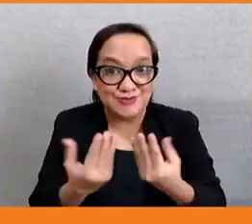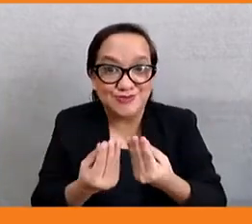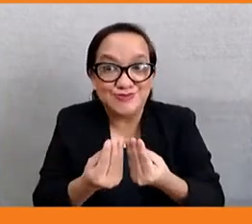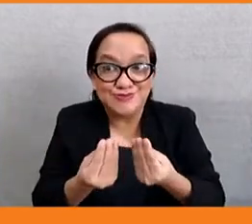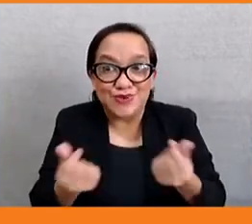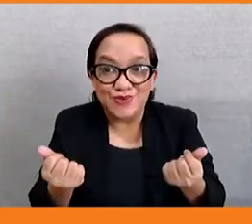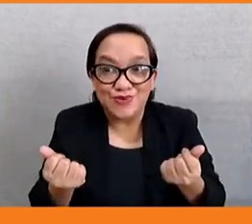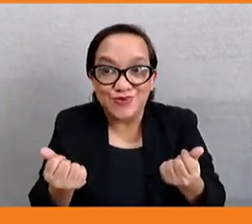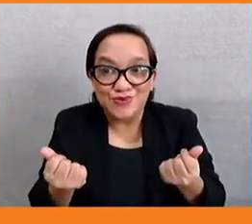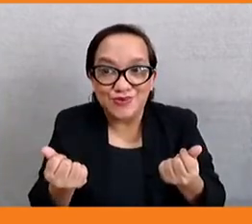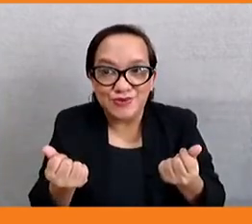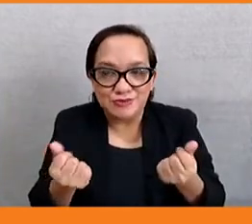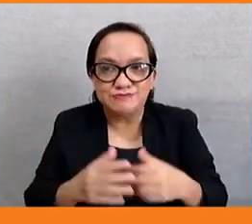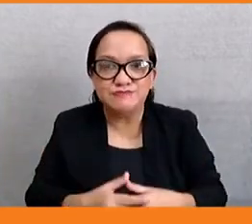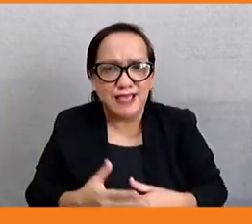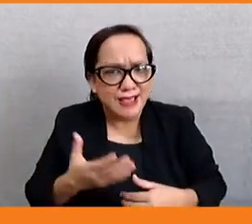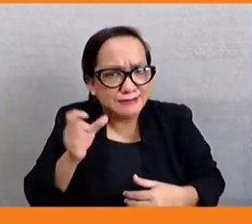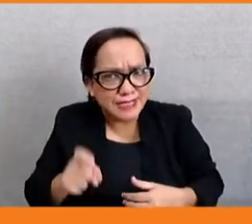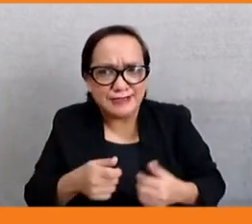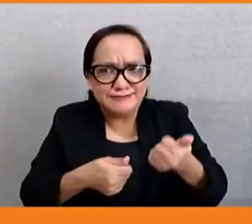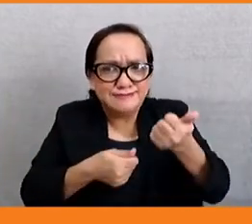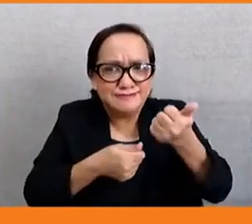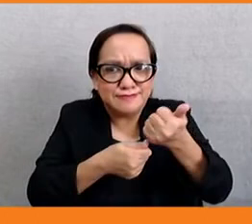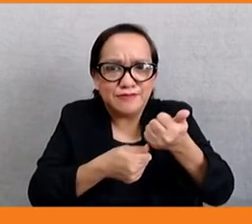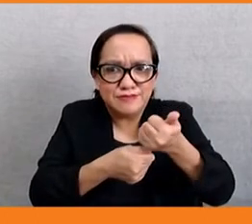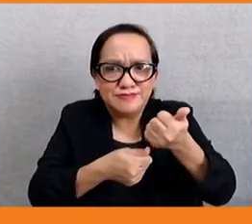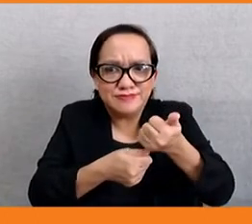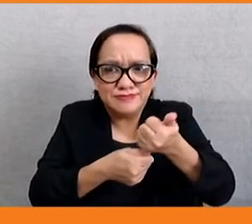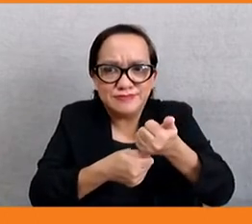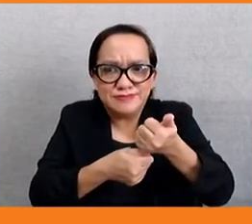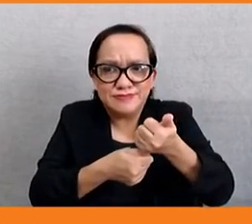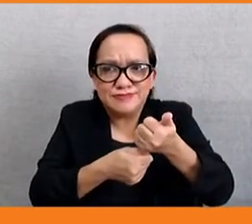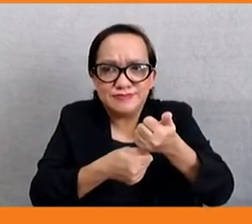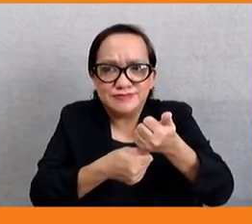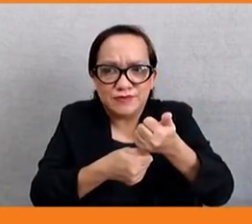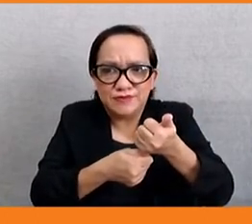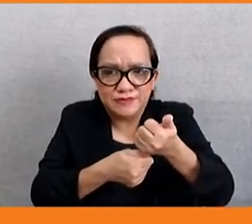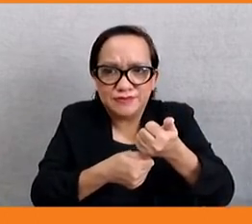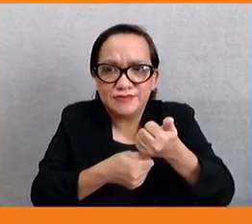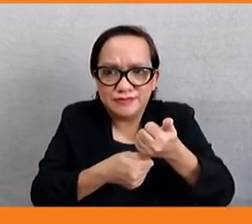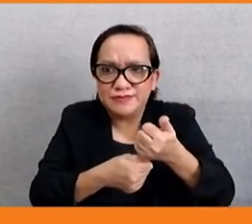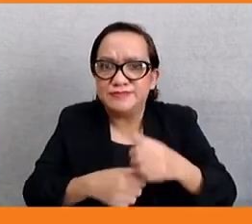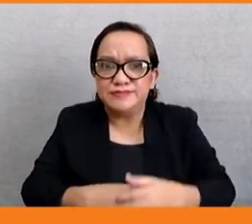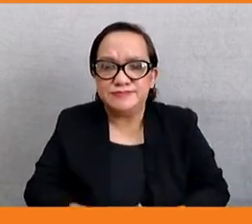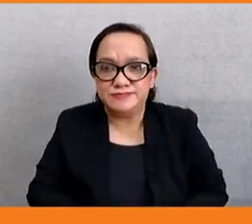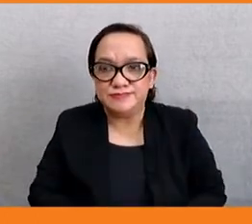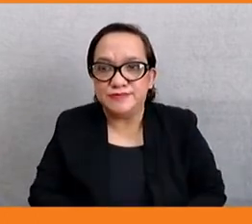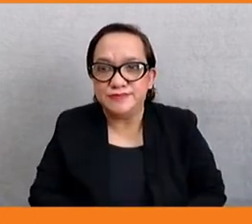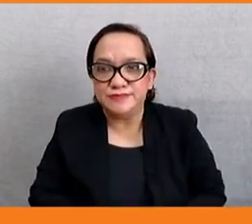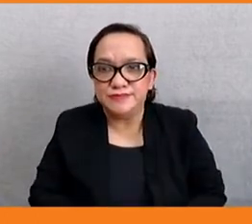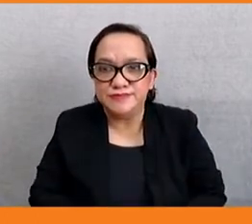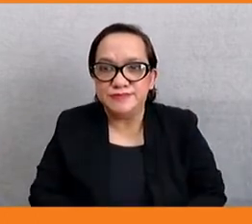In particular, we are taking concrete steps to support initiatives aimed at eliminating violence against